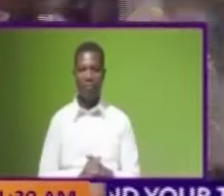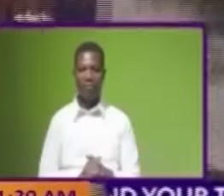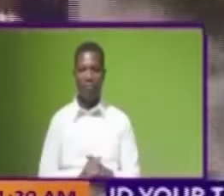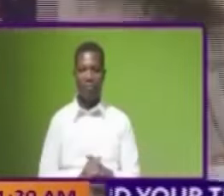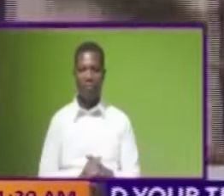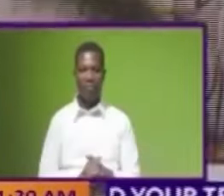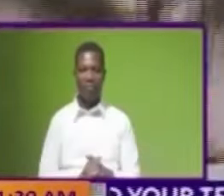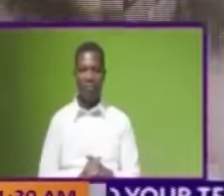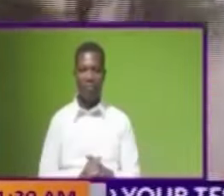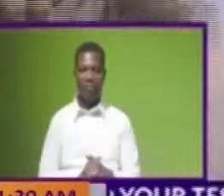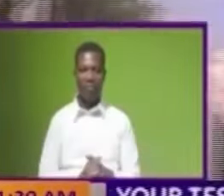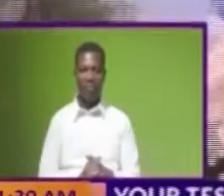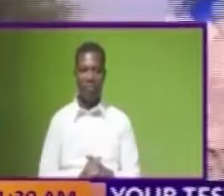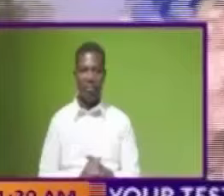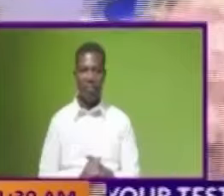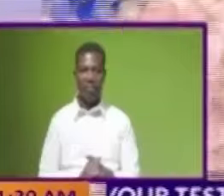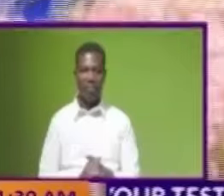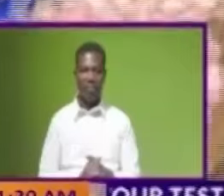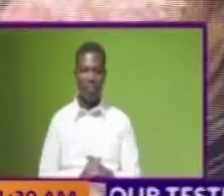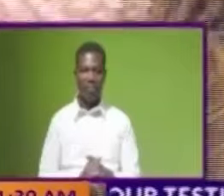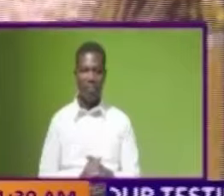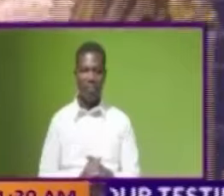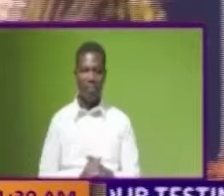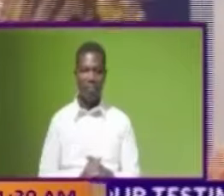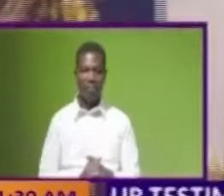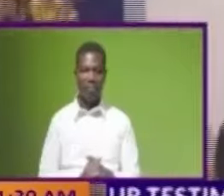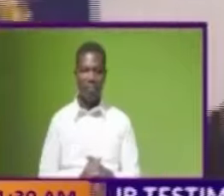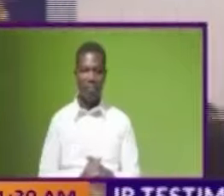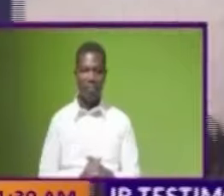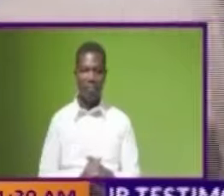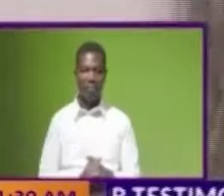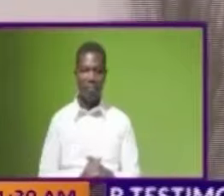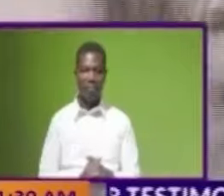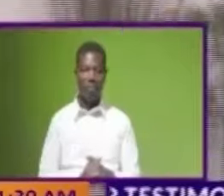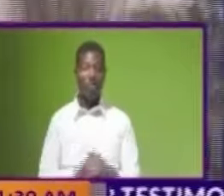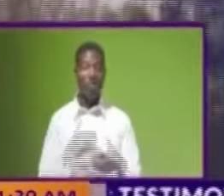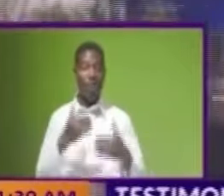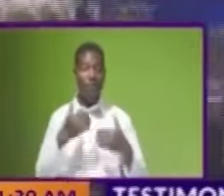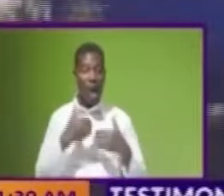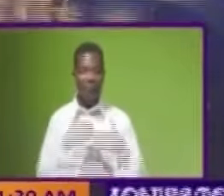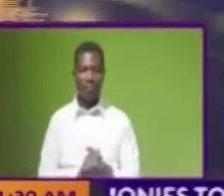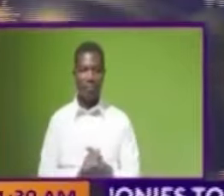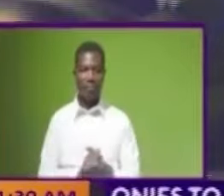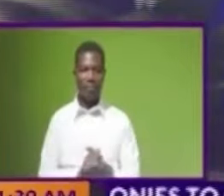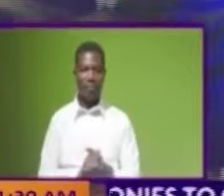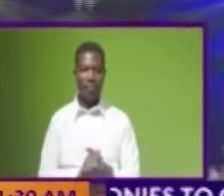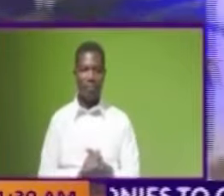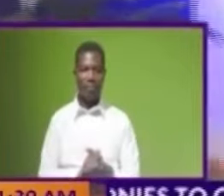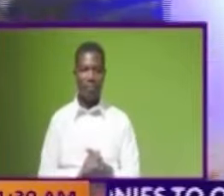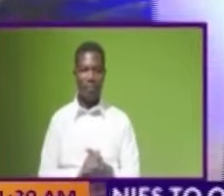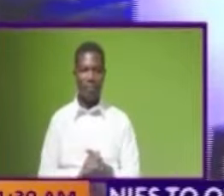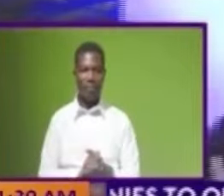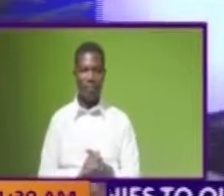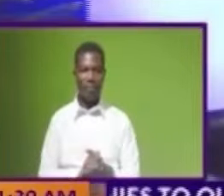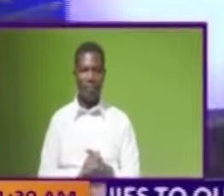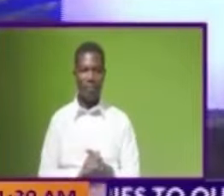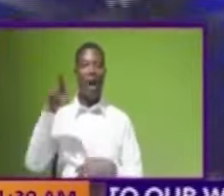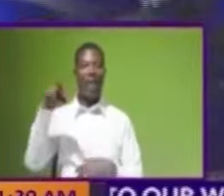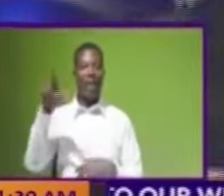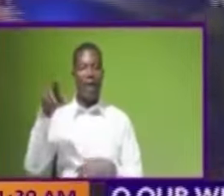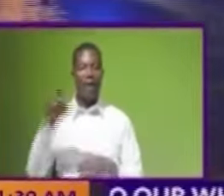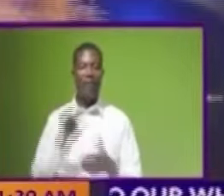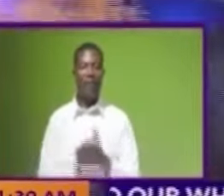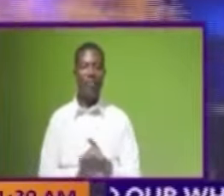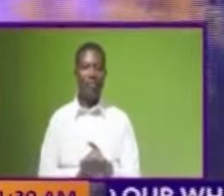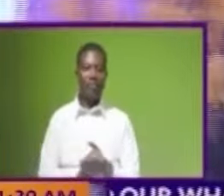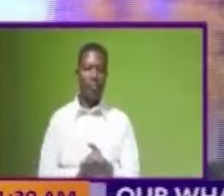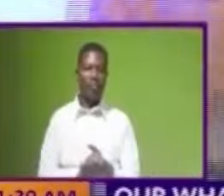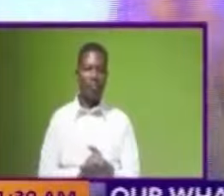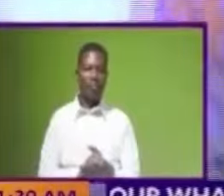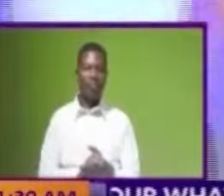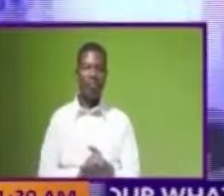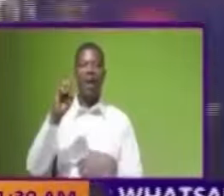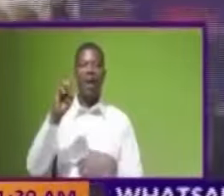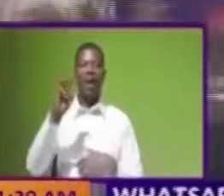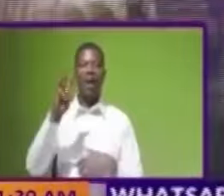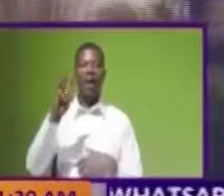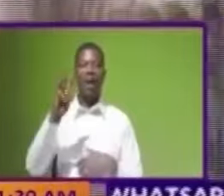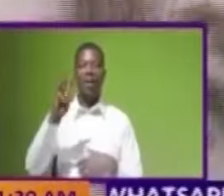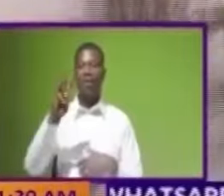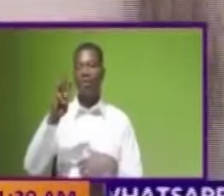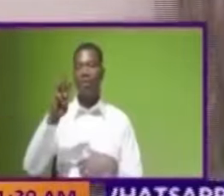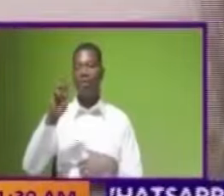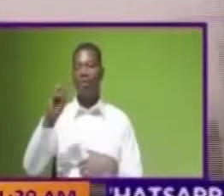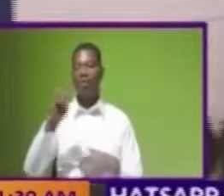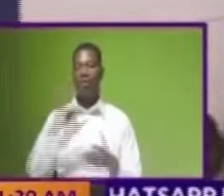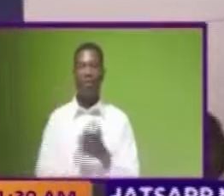you in his inner winning. If you know a penny pa, make us you in my cattle. Mean for a cool view. Tana, my